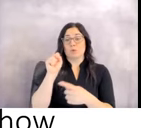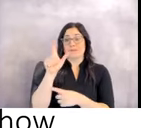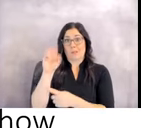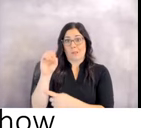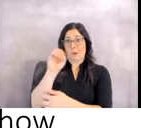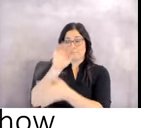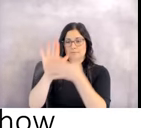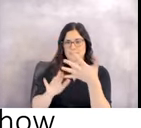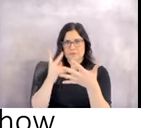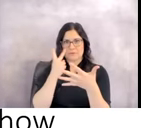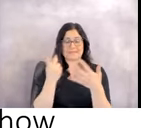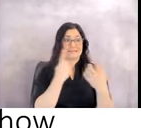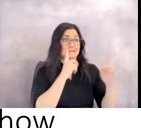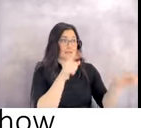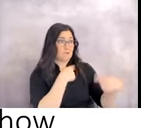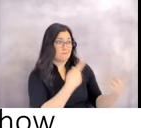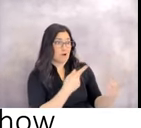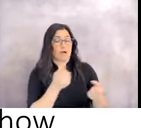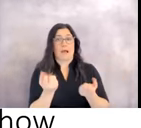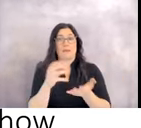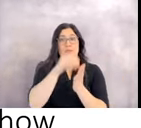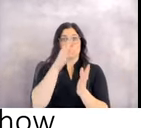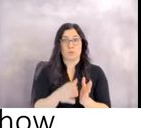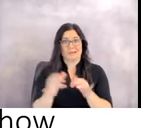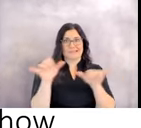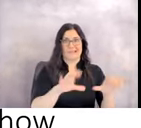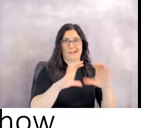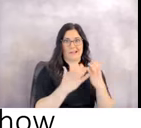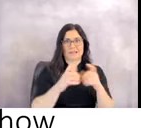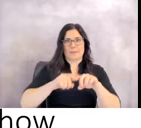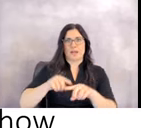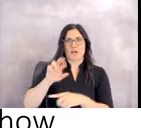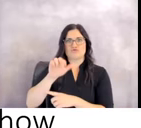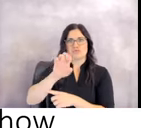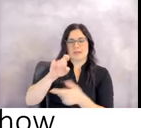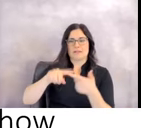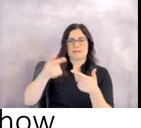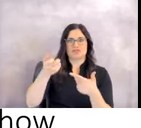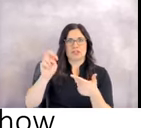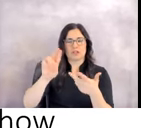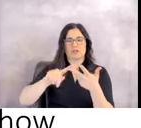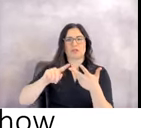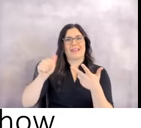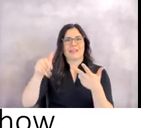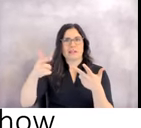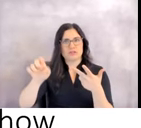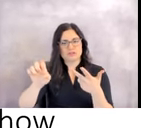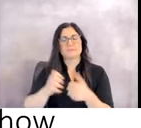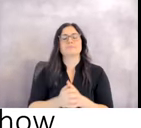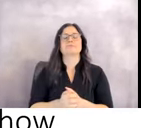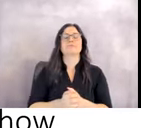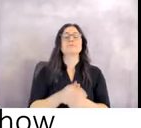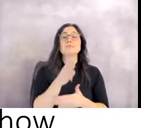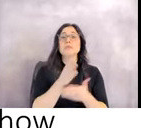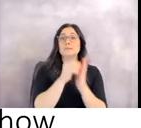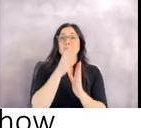at your success and retention rates by race or gender or age. Other people will say, I am